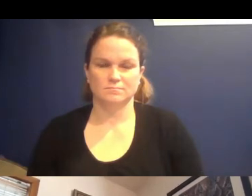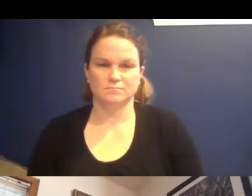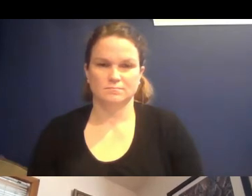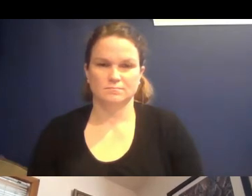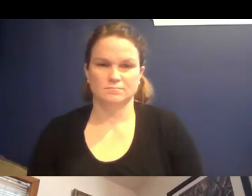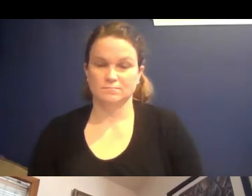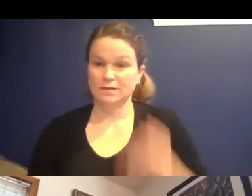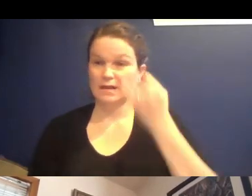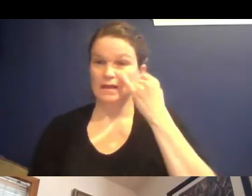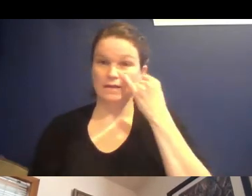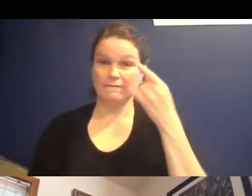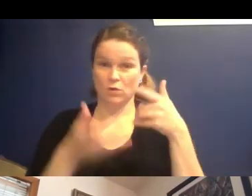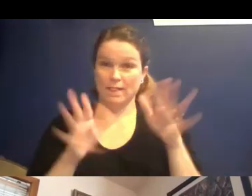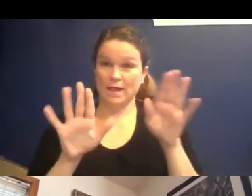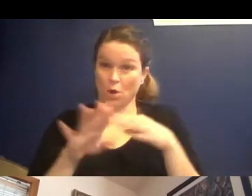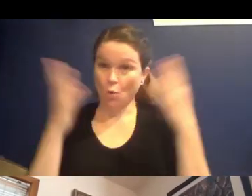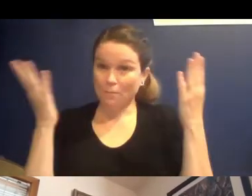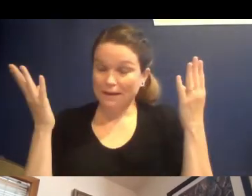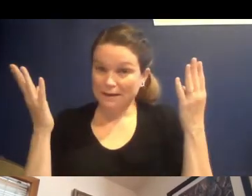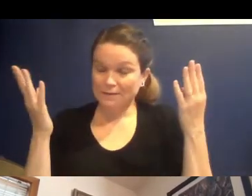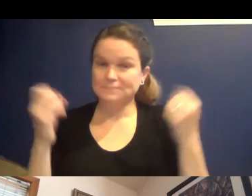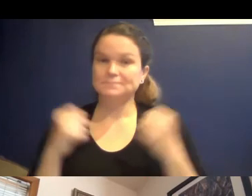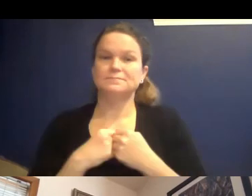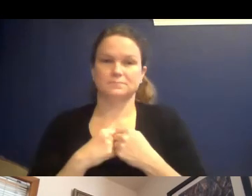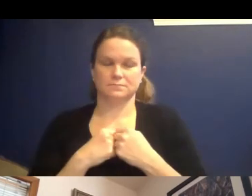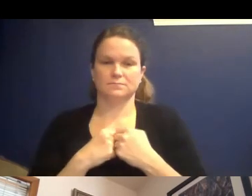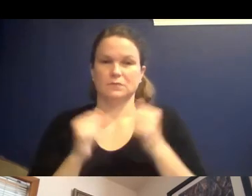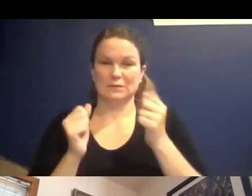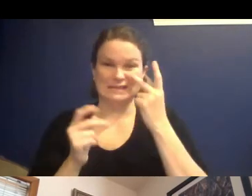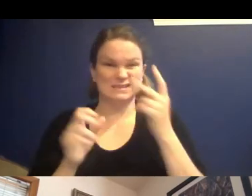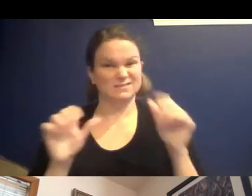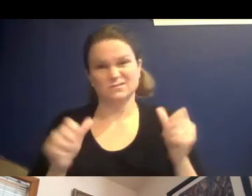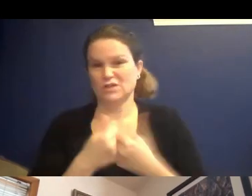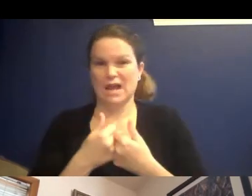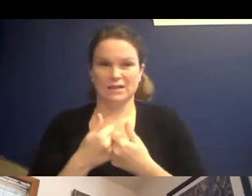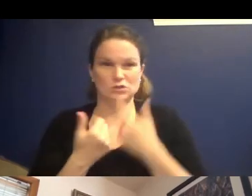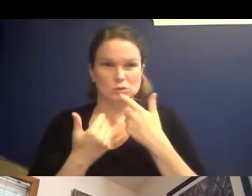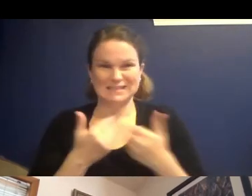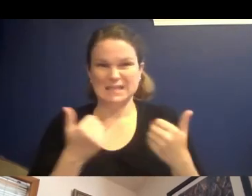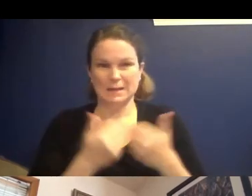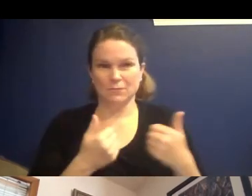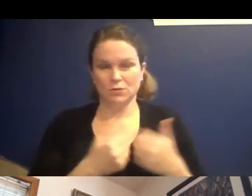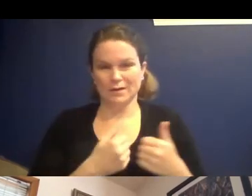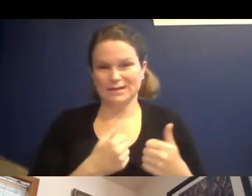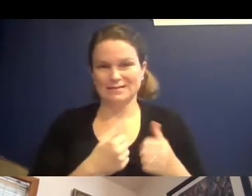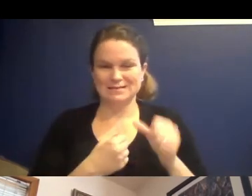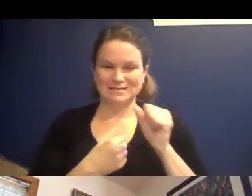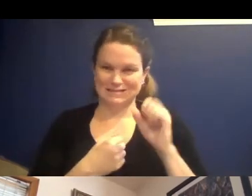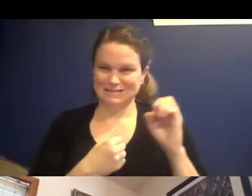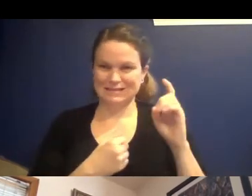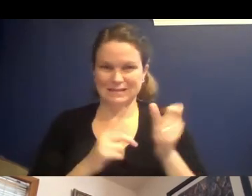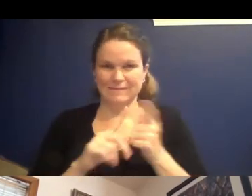If you let it open, then you can see how hard it would be to separate the seeds from the coma,